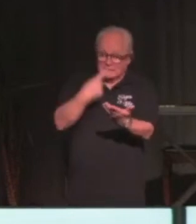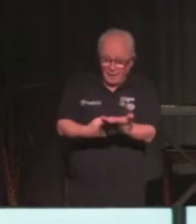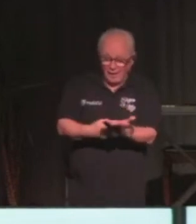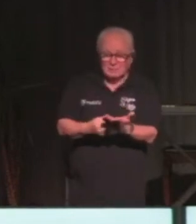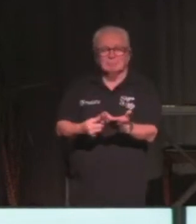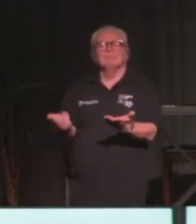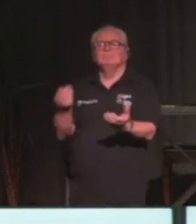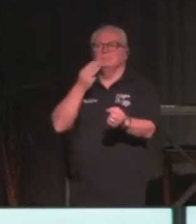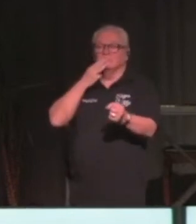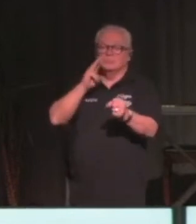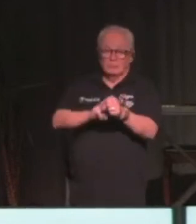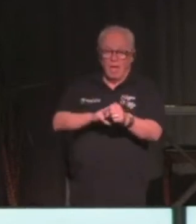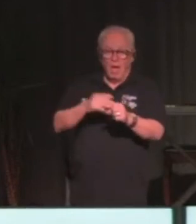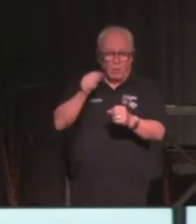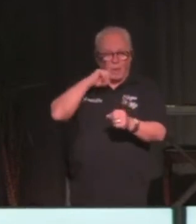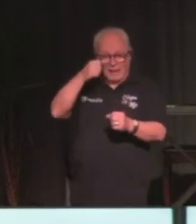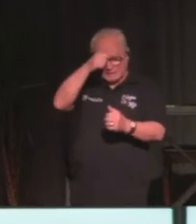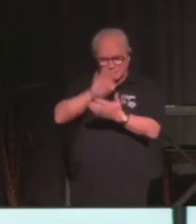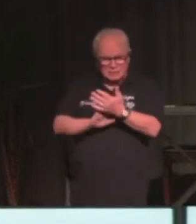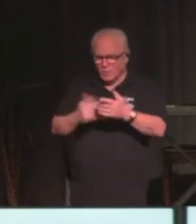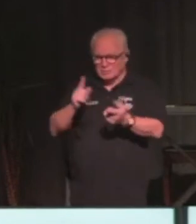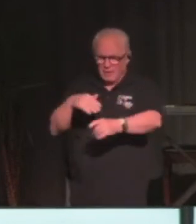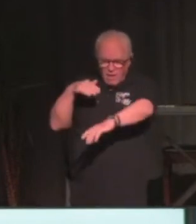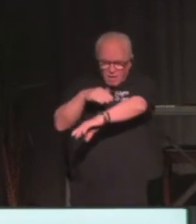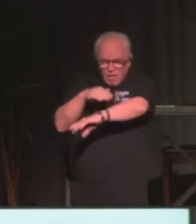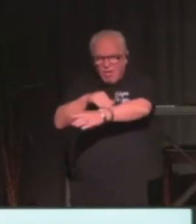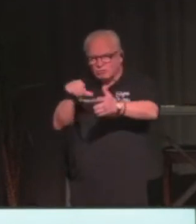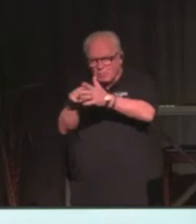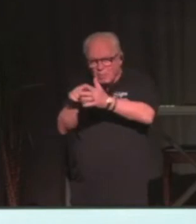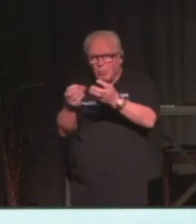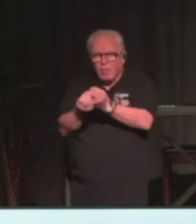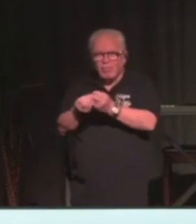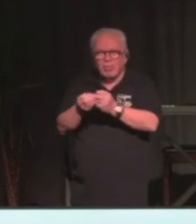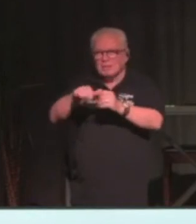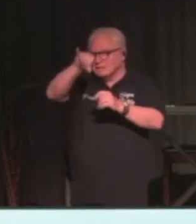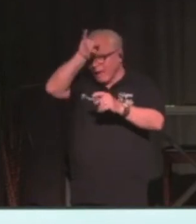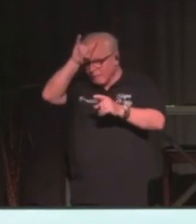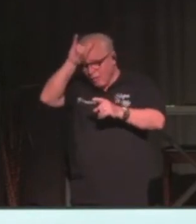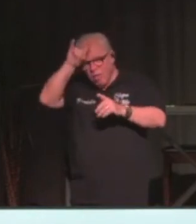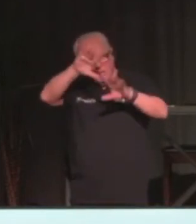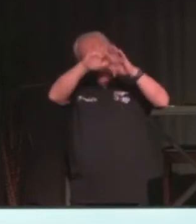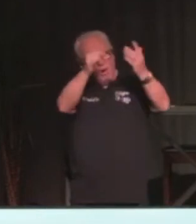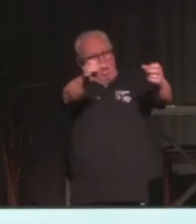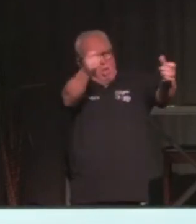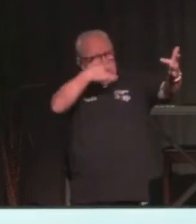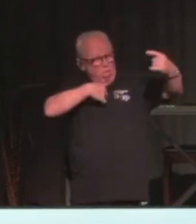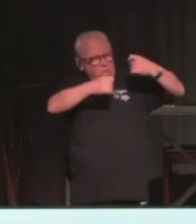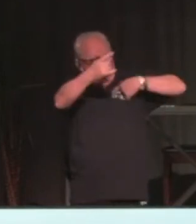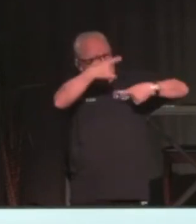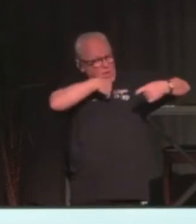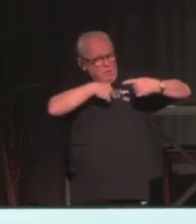some conflict with the flesh, with the devil, and with the world. And it's the conflict that comes with